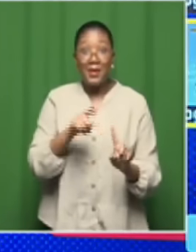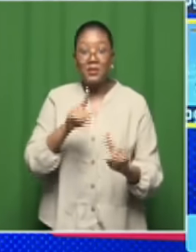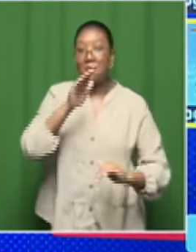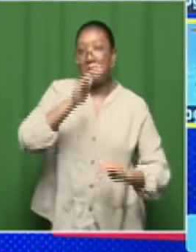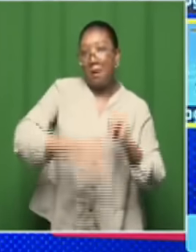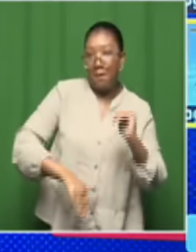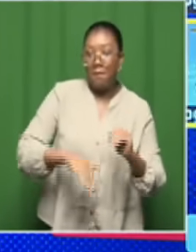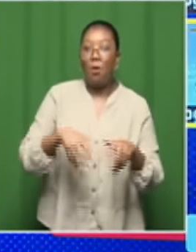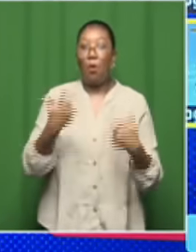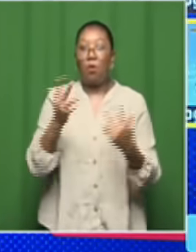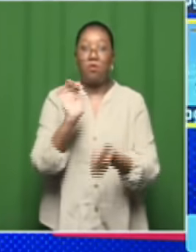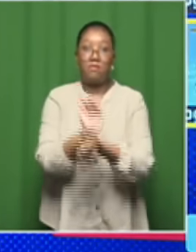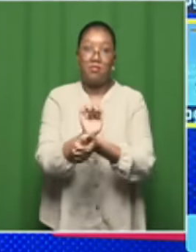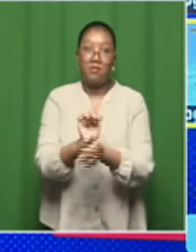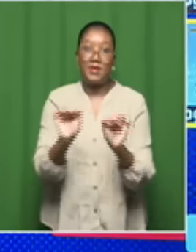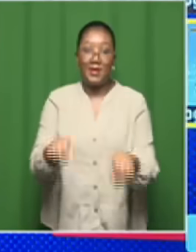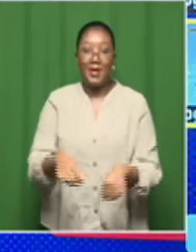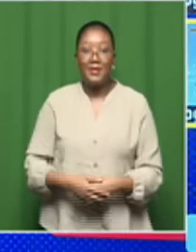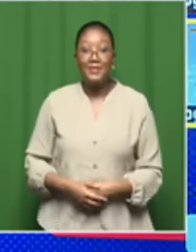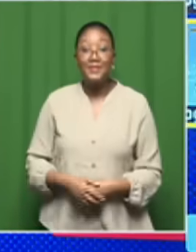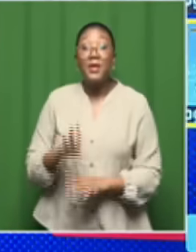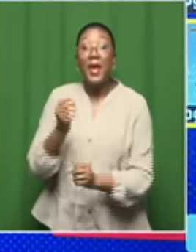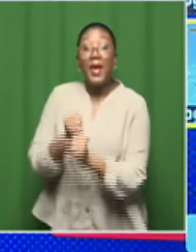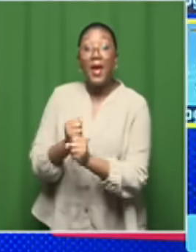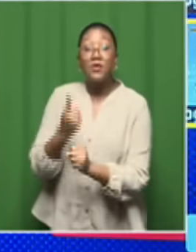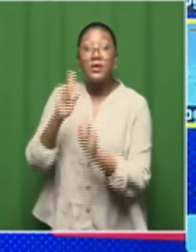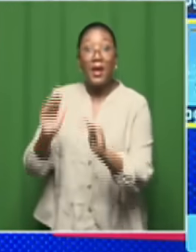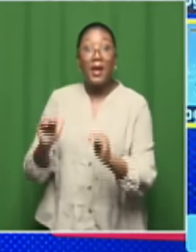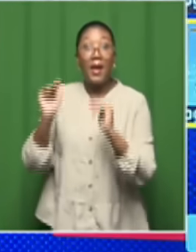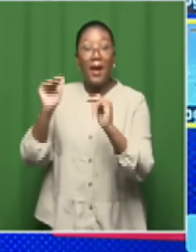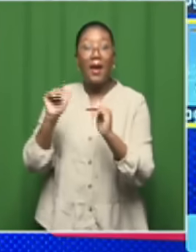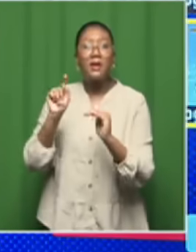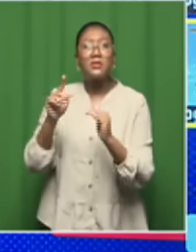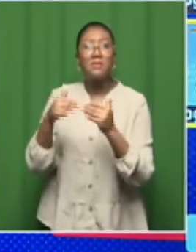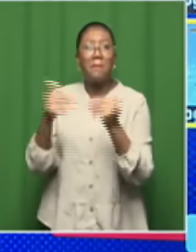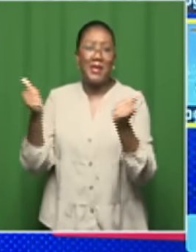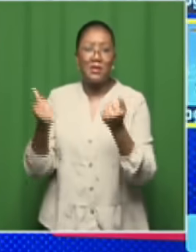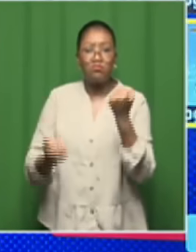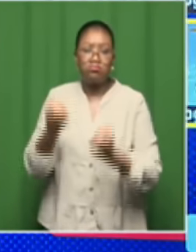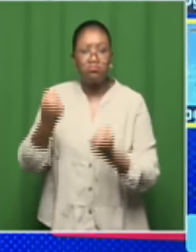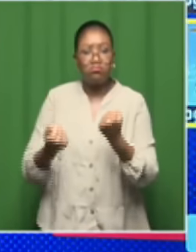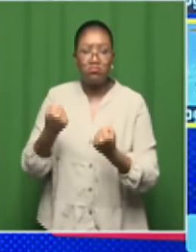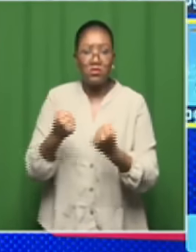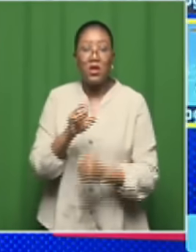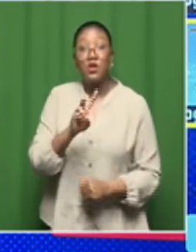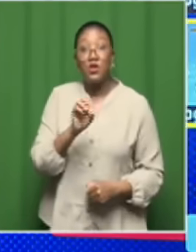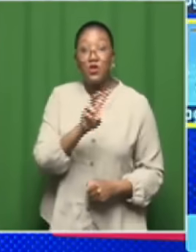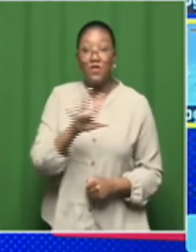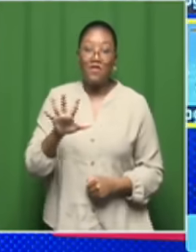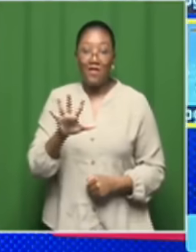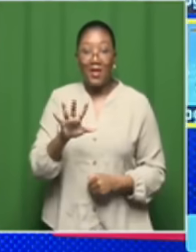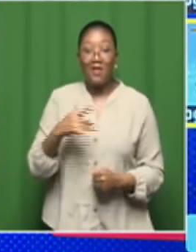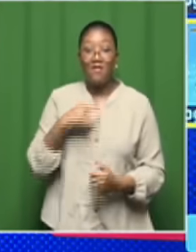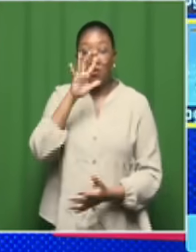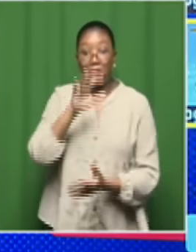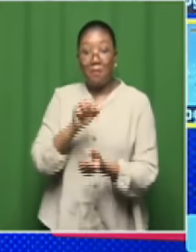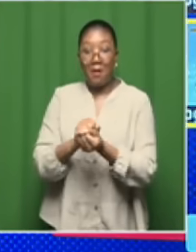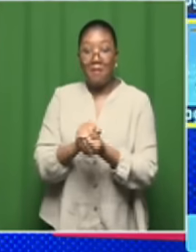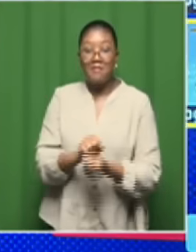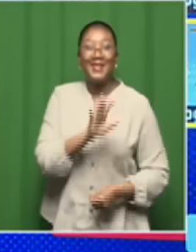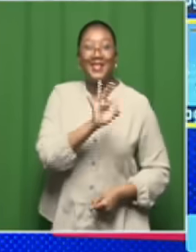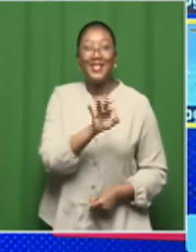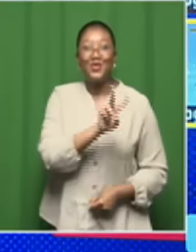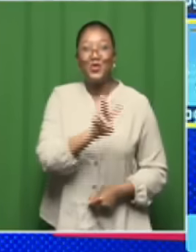imprisoned. Now, according to the Gauteng High-Speed Unit, since April 2025, which you've seen, it's arrested 322 people